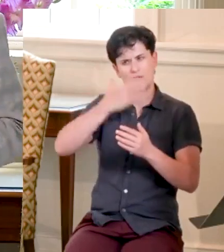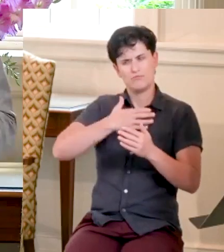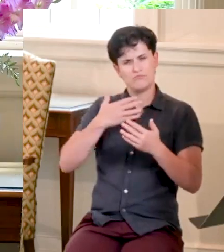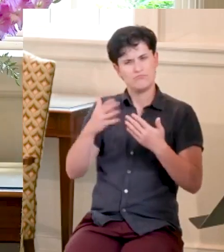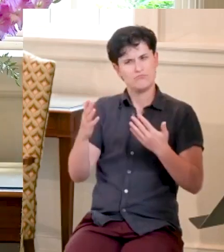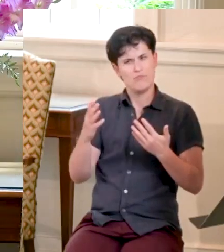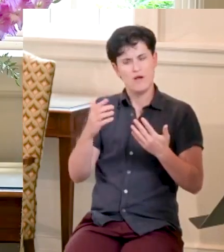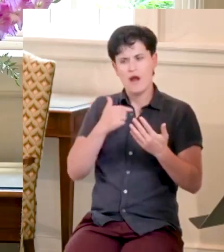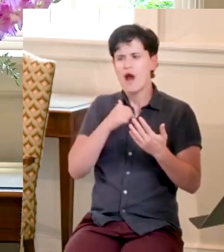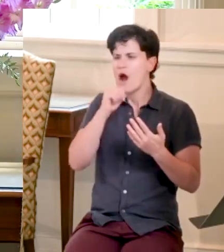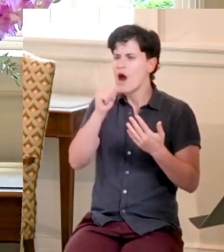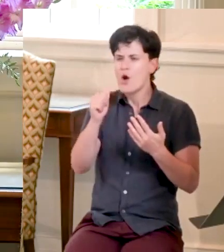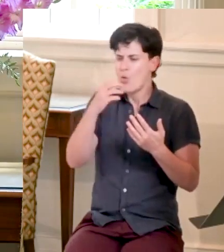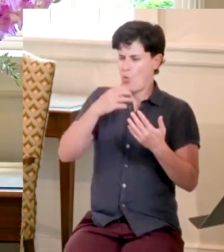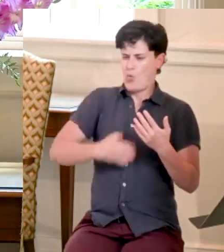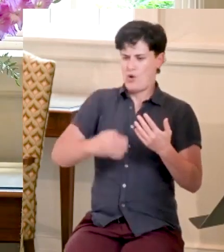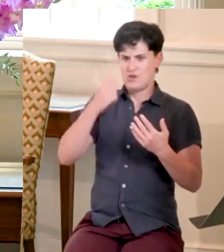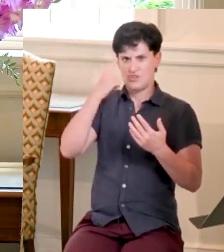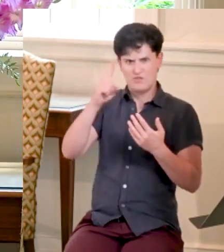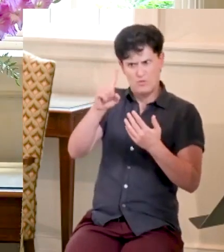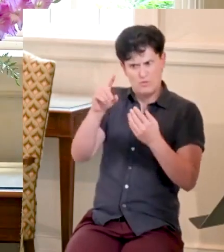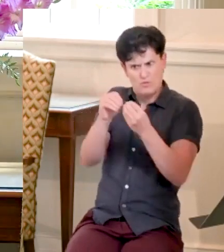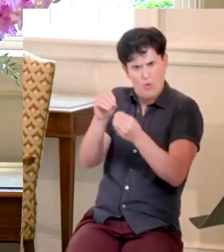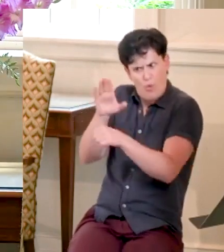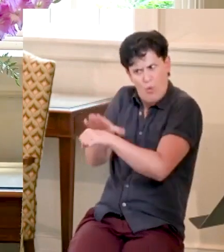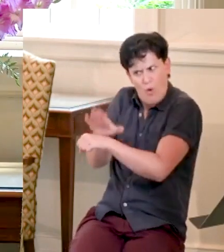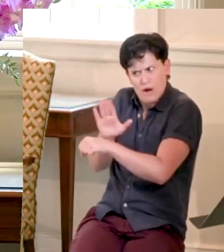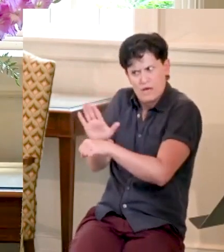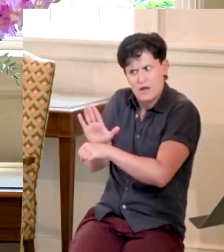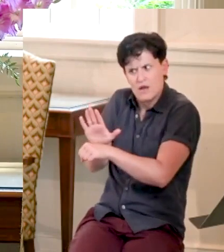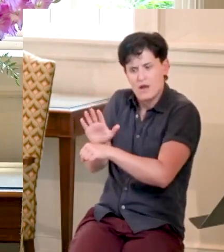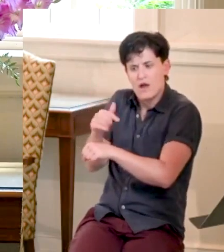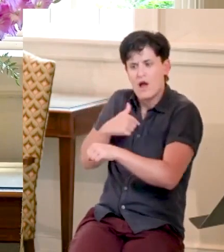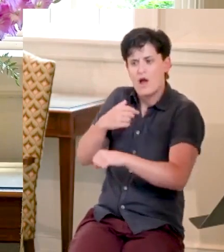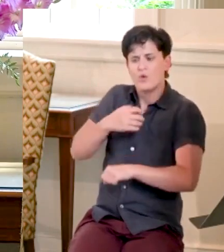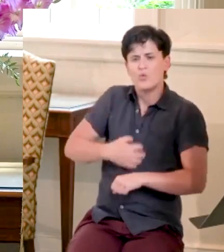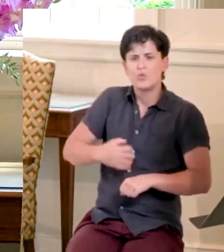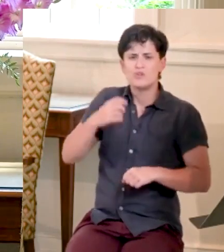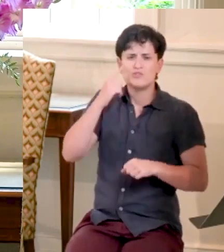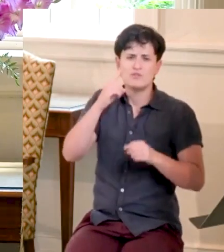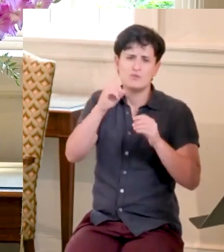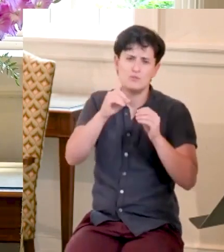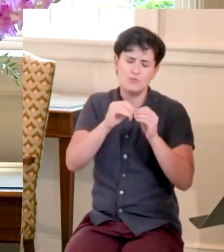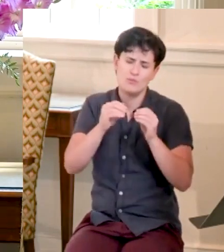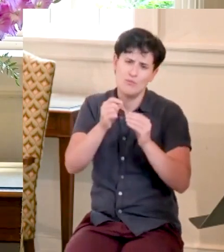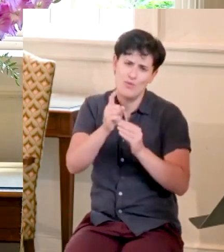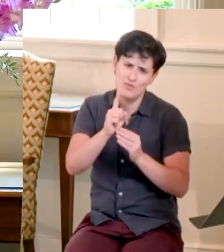I don't wish for one more warning. I wish for one more moment.